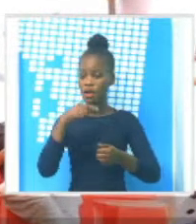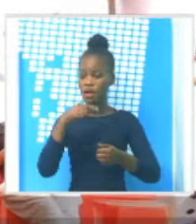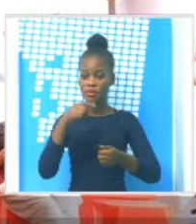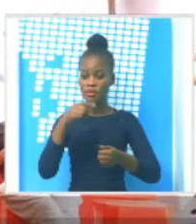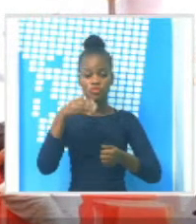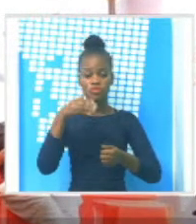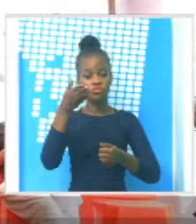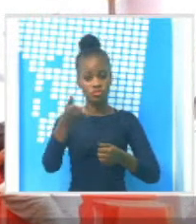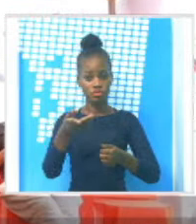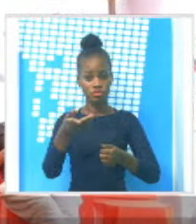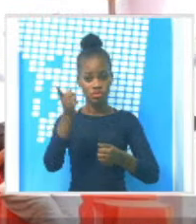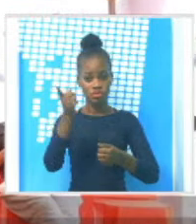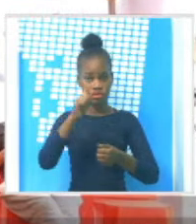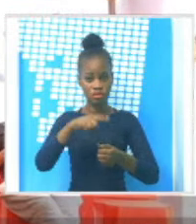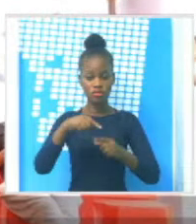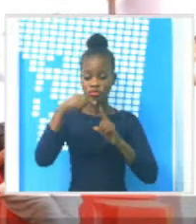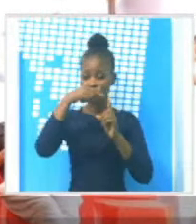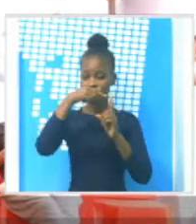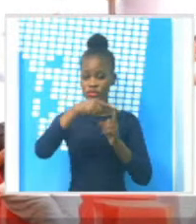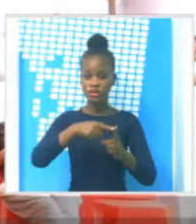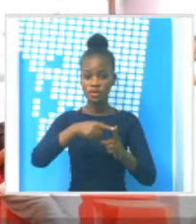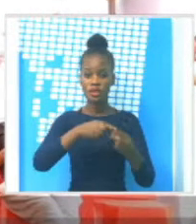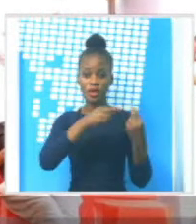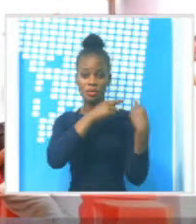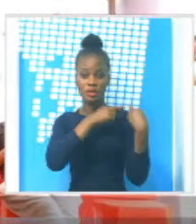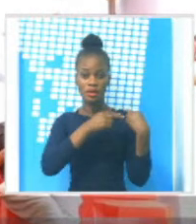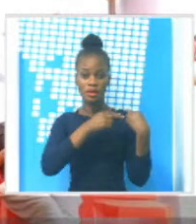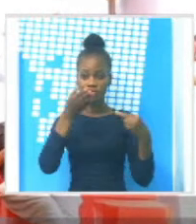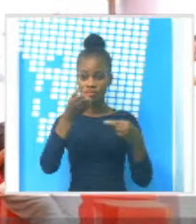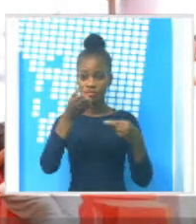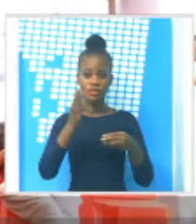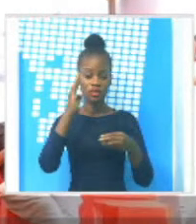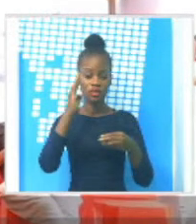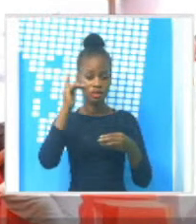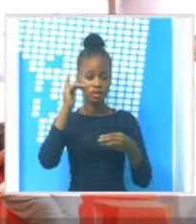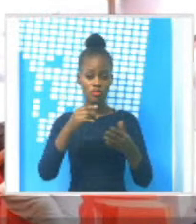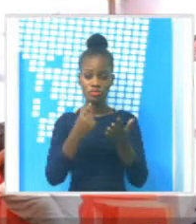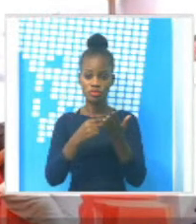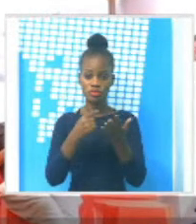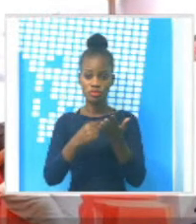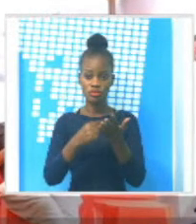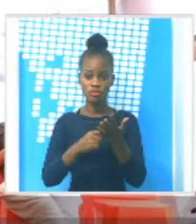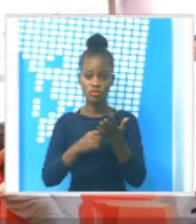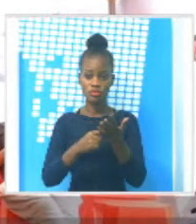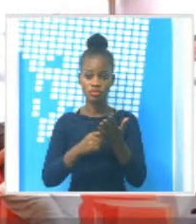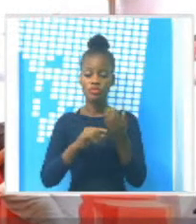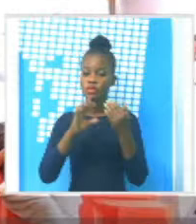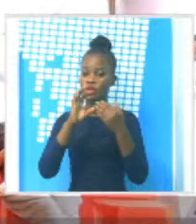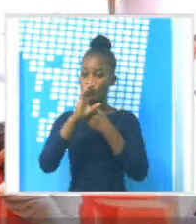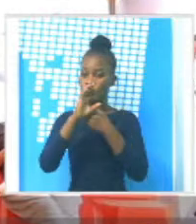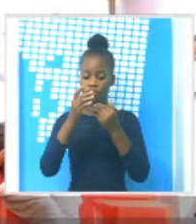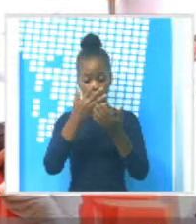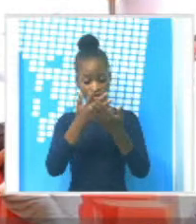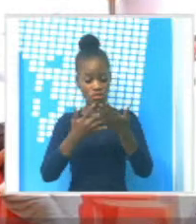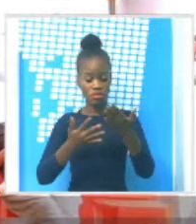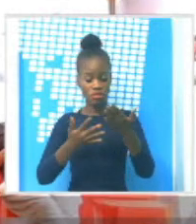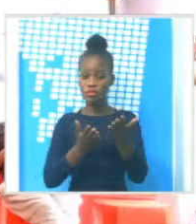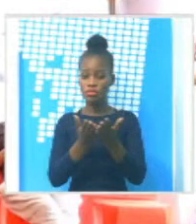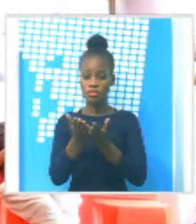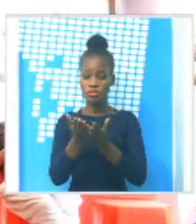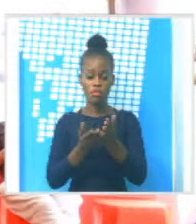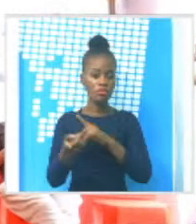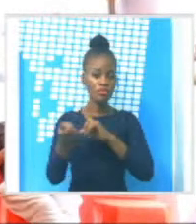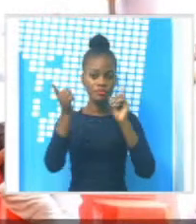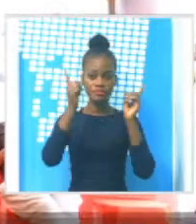this event to respond to a call by Uganda Blood Transfusion Services, but also